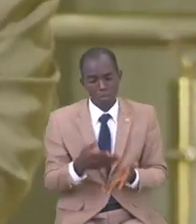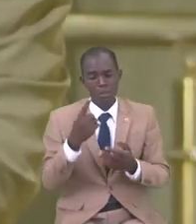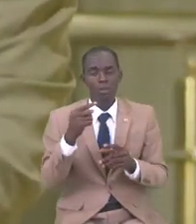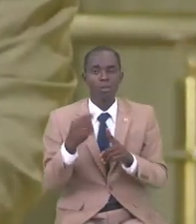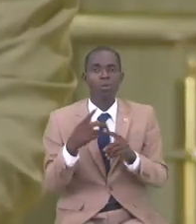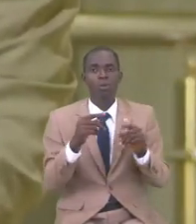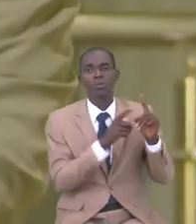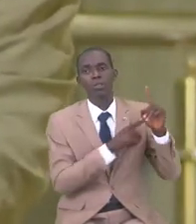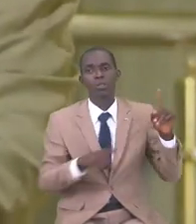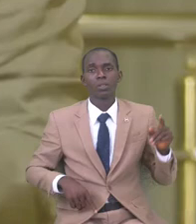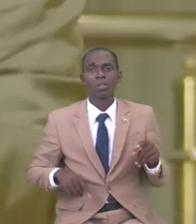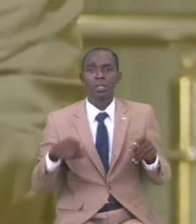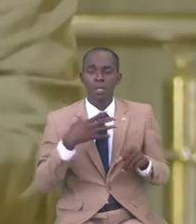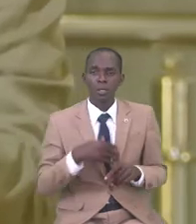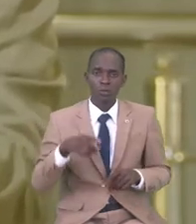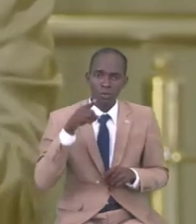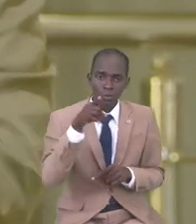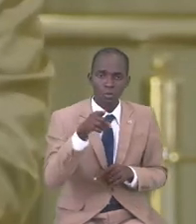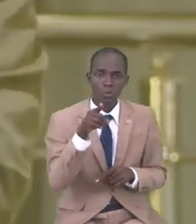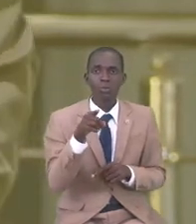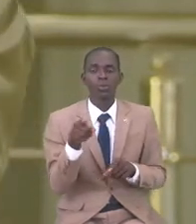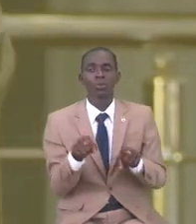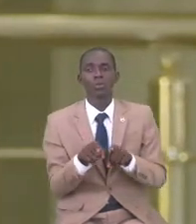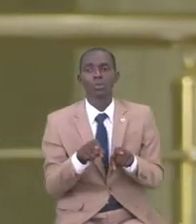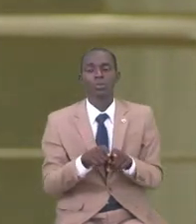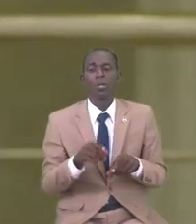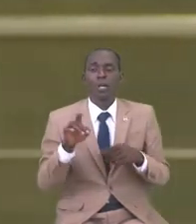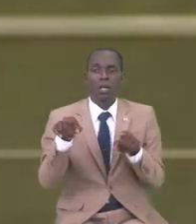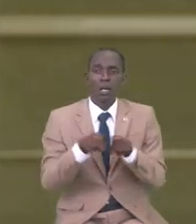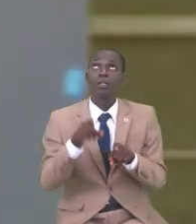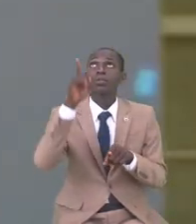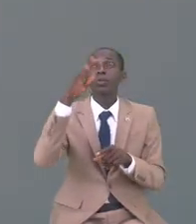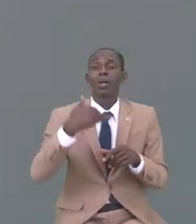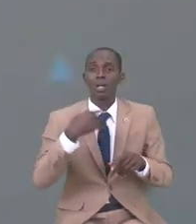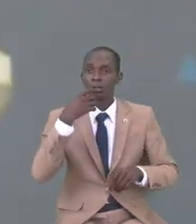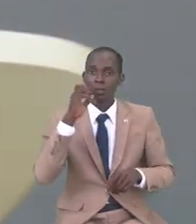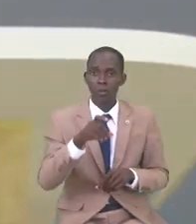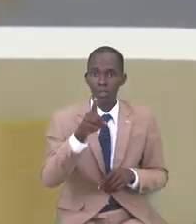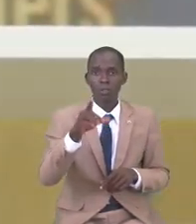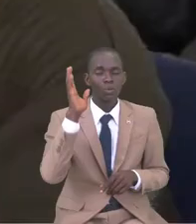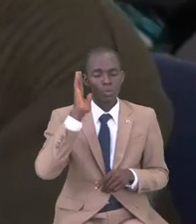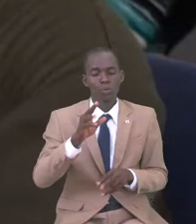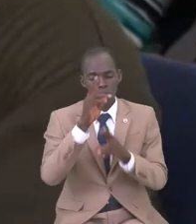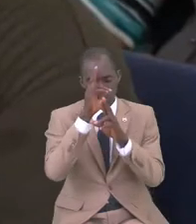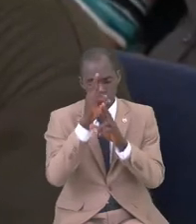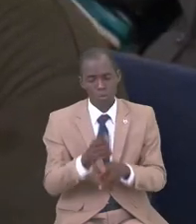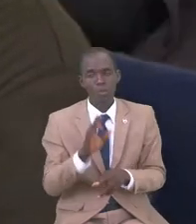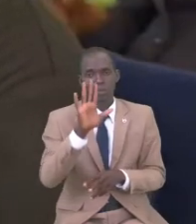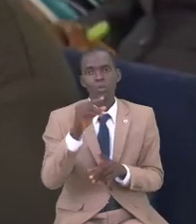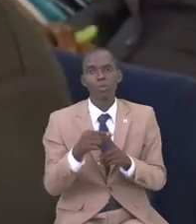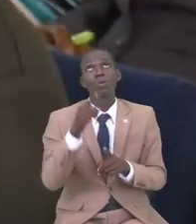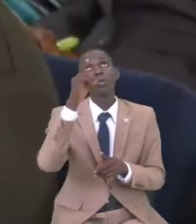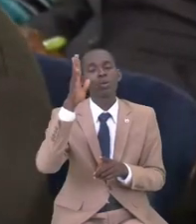Lord and do according as God has commanded, He will honor your word.